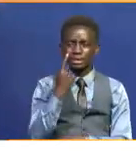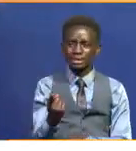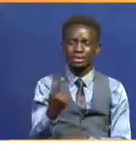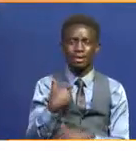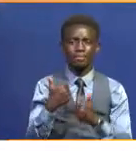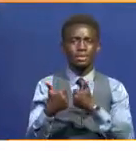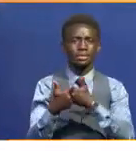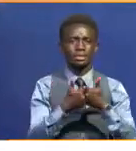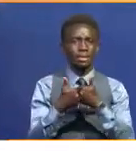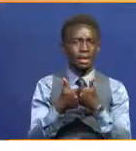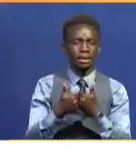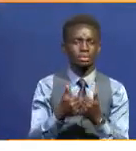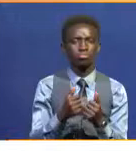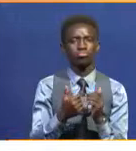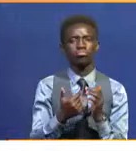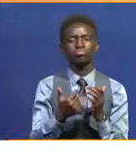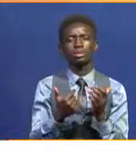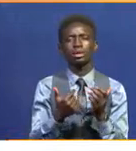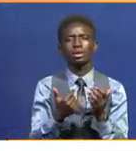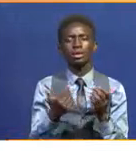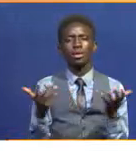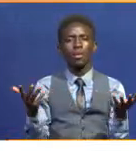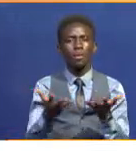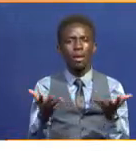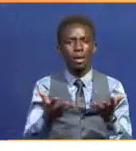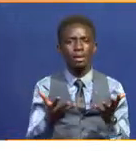where even